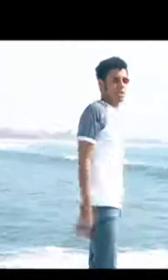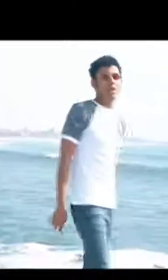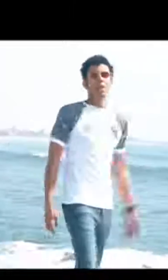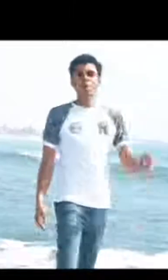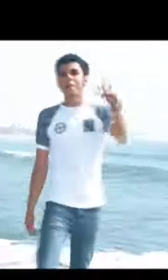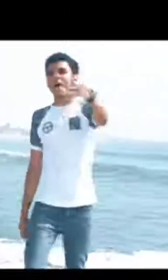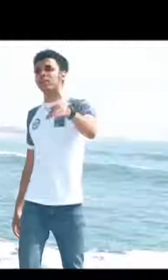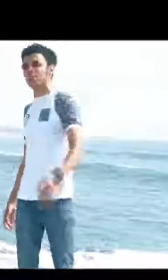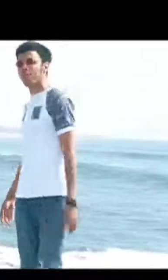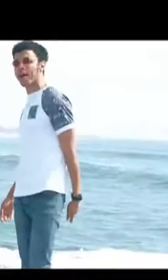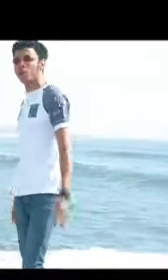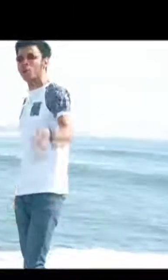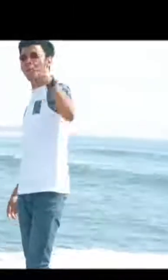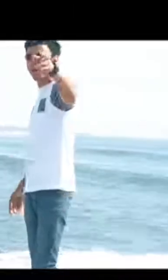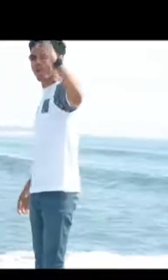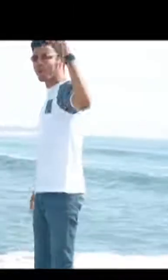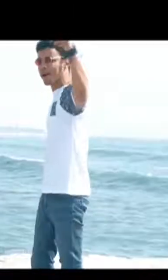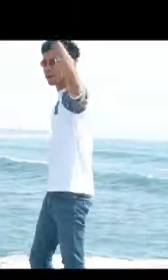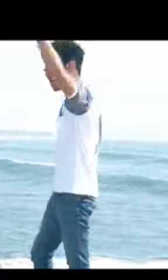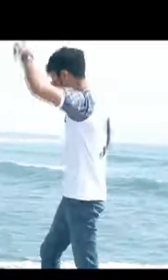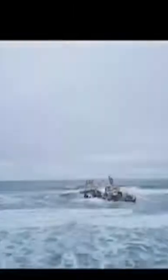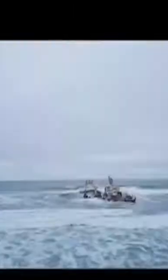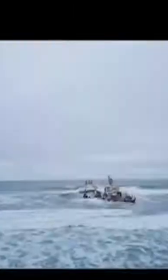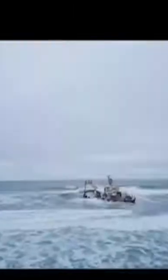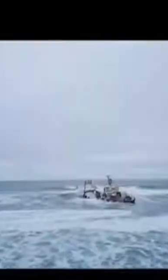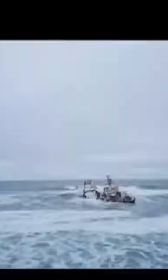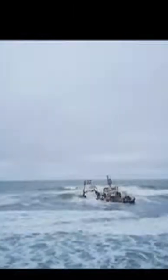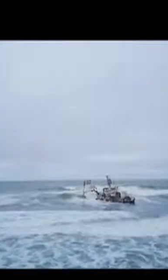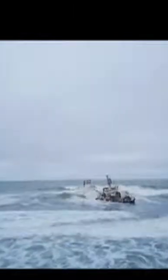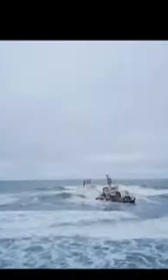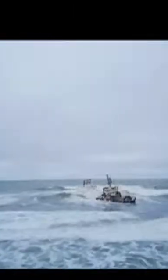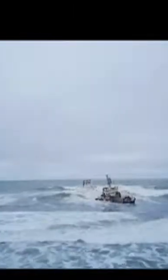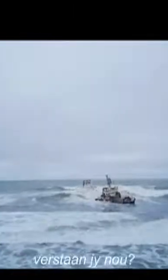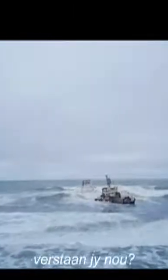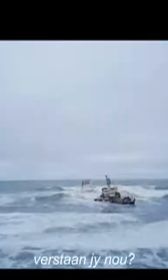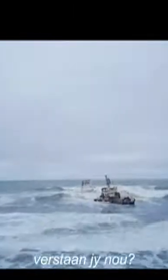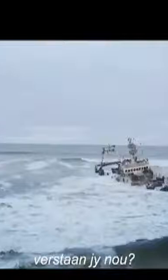it's plenty. You're the baddest of bad, so you re-rebutting.